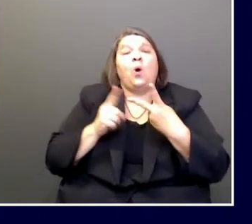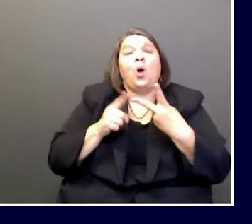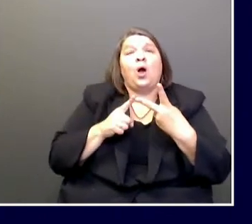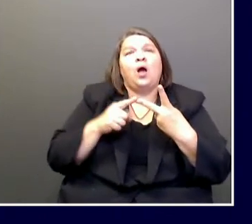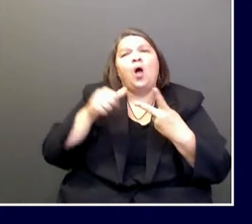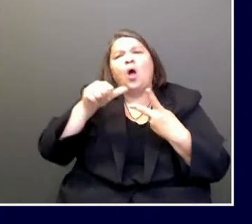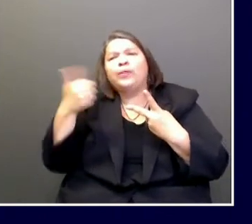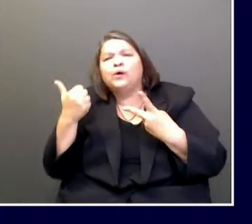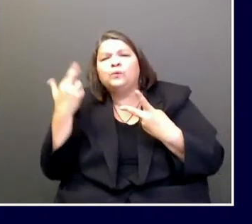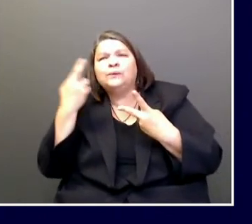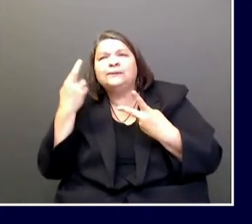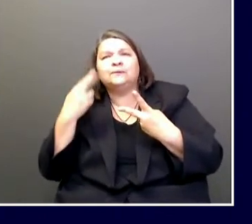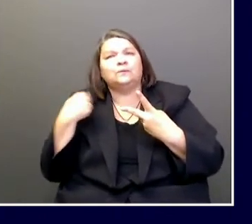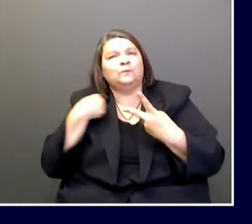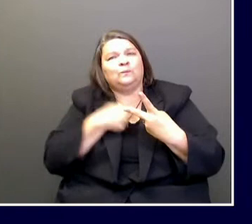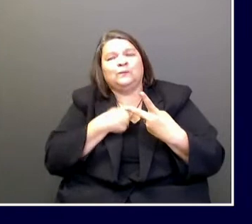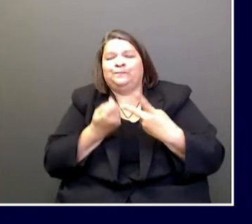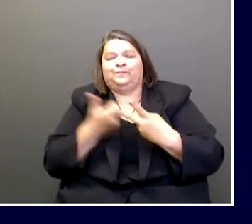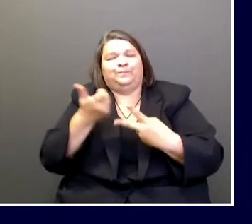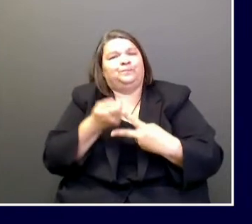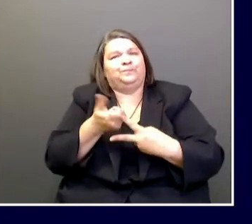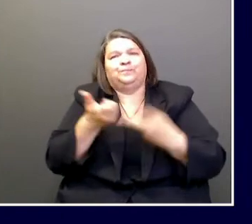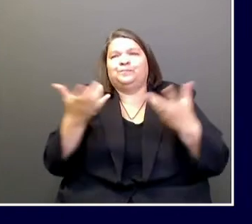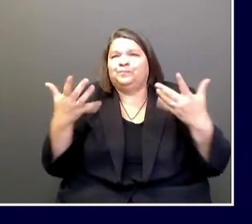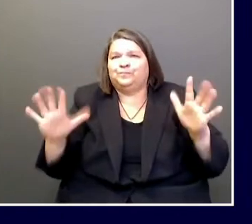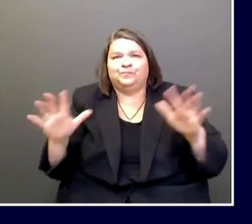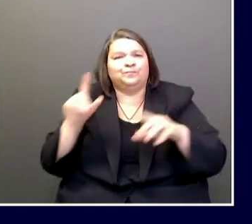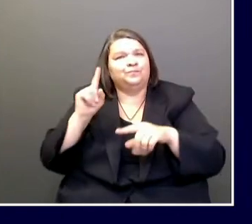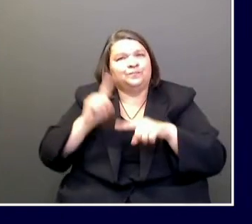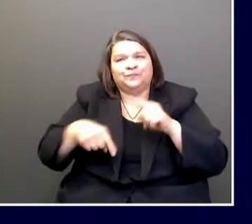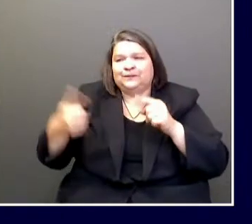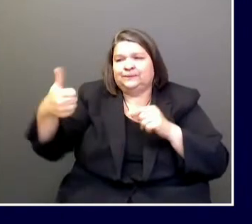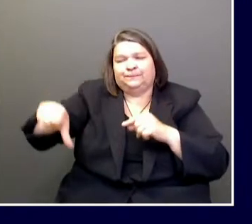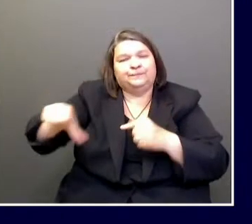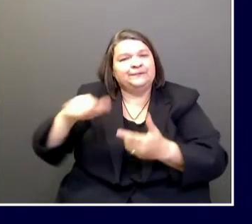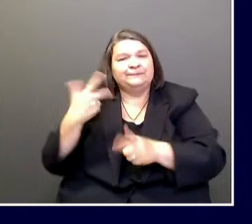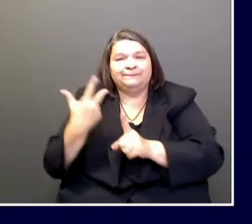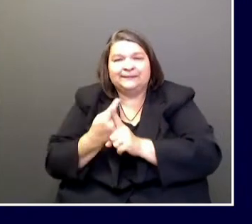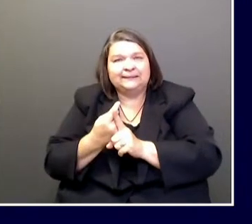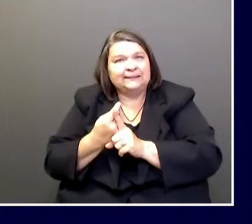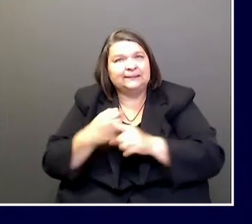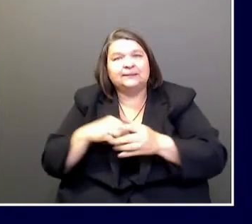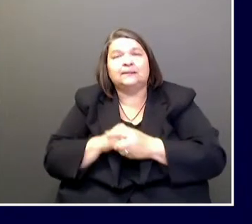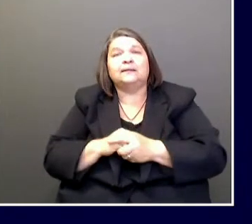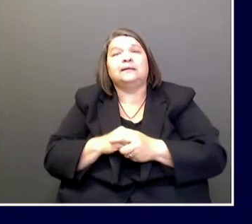anticipate or hope will start happening in the later half of the year. We're discussing it, but those are some of the